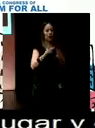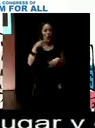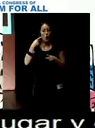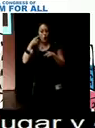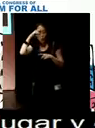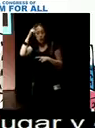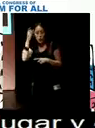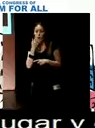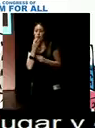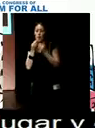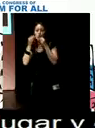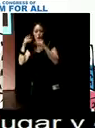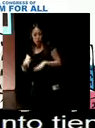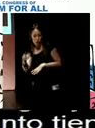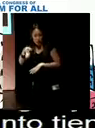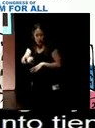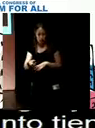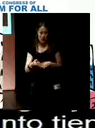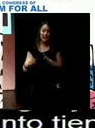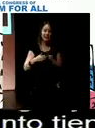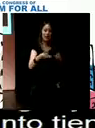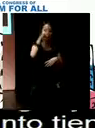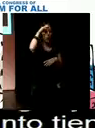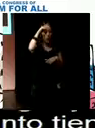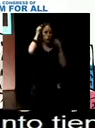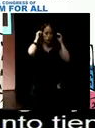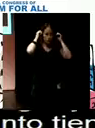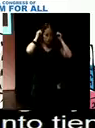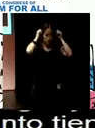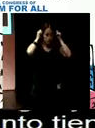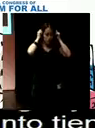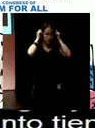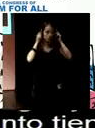component, a cultural component, material and immaterial component.